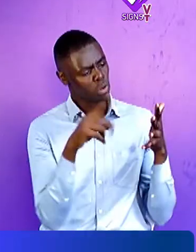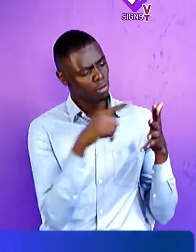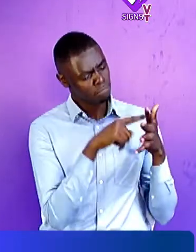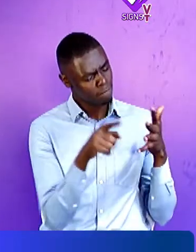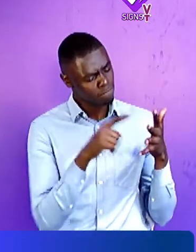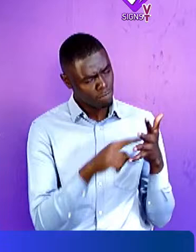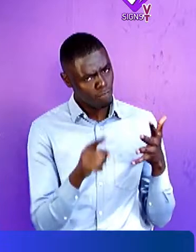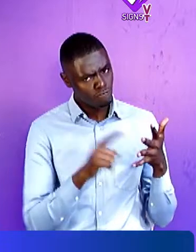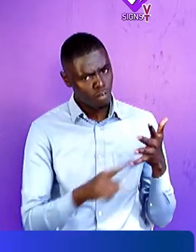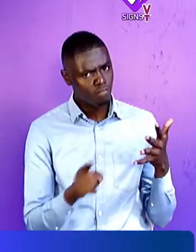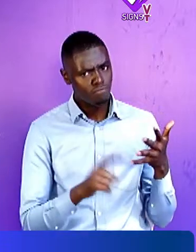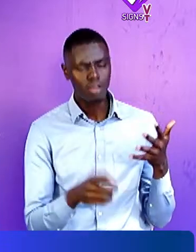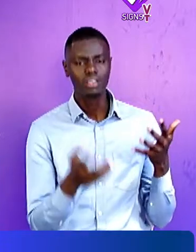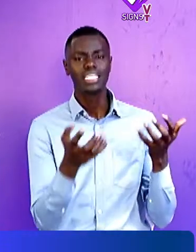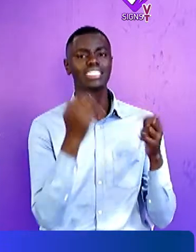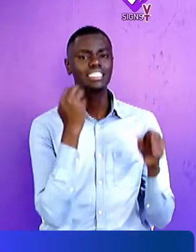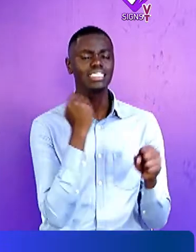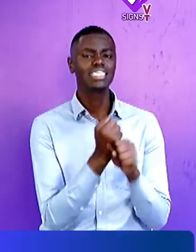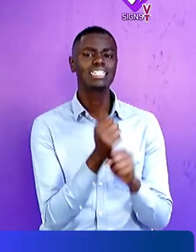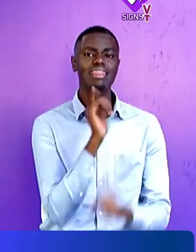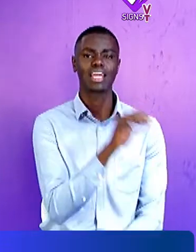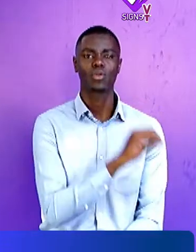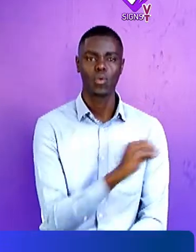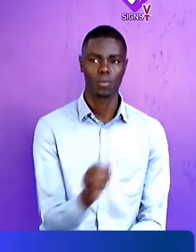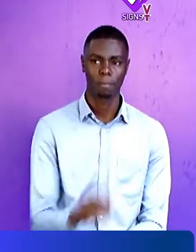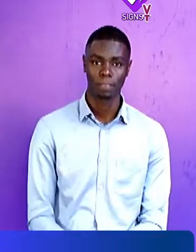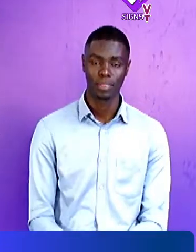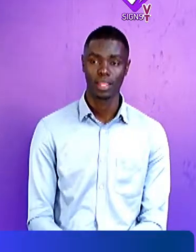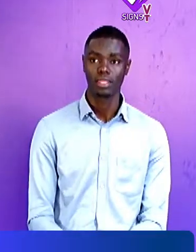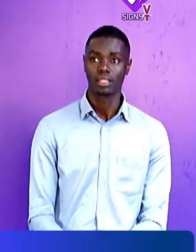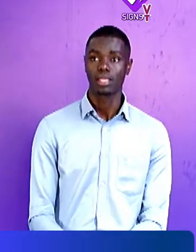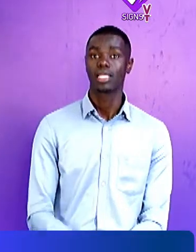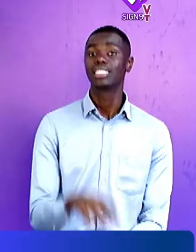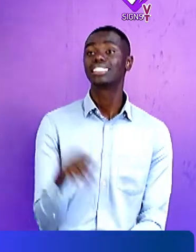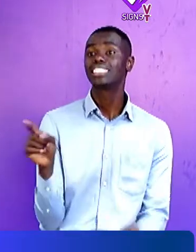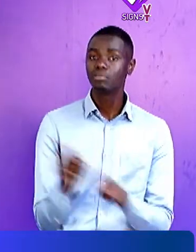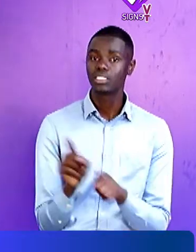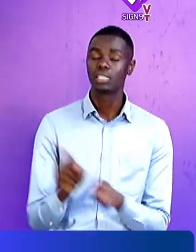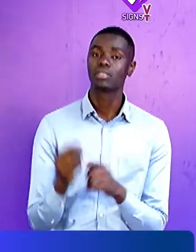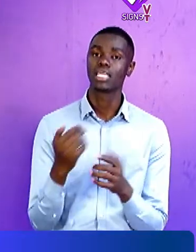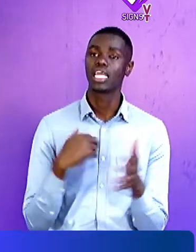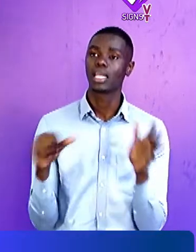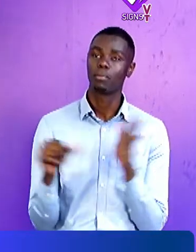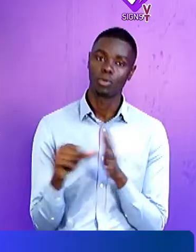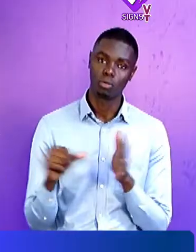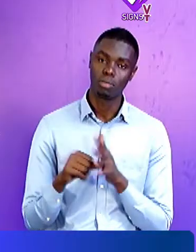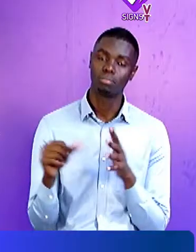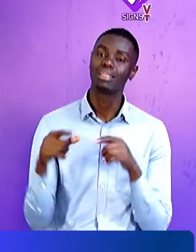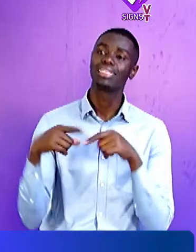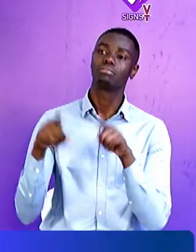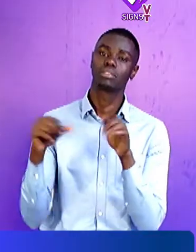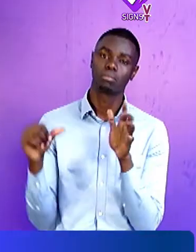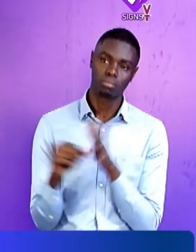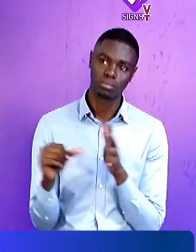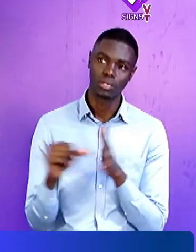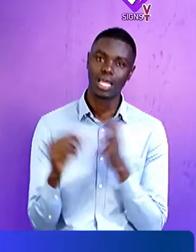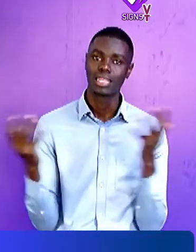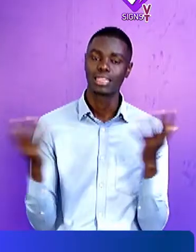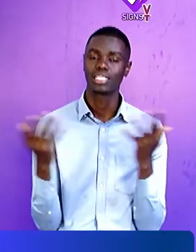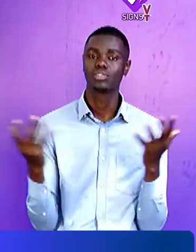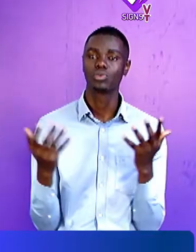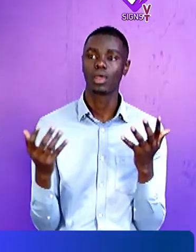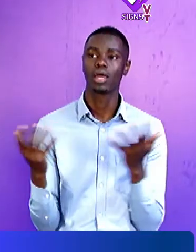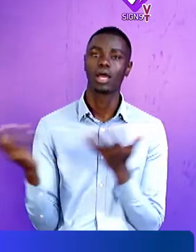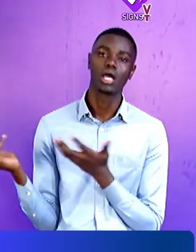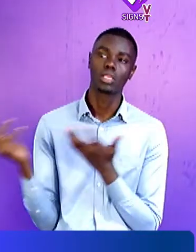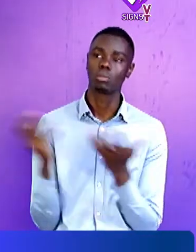panoramic view, so they didn't do that. But also the US at that particular time, they had a problem on their hands that they needed to deal with. Yes, and of course that's where they brought into the wind